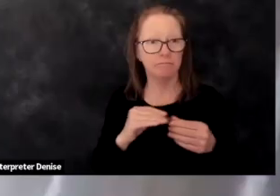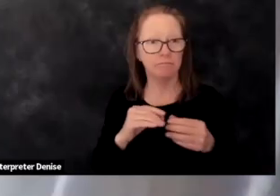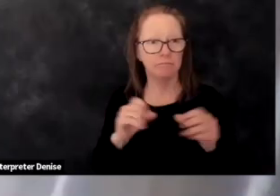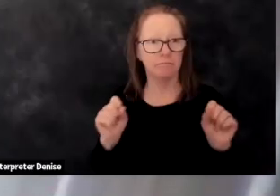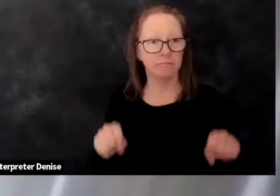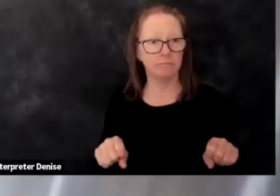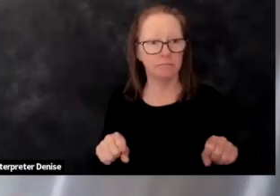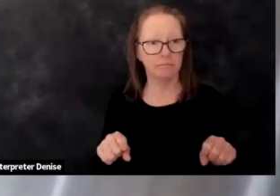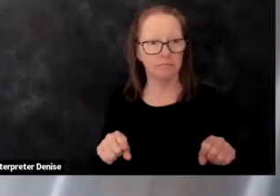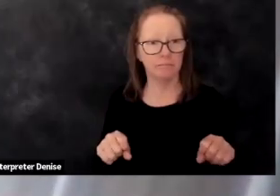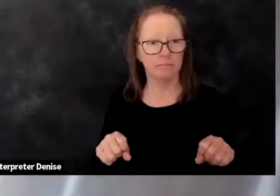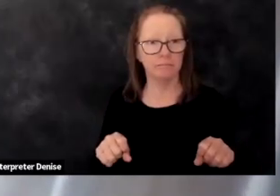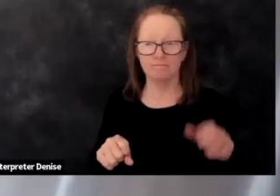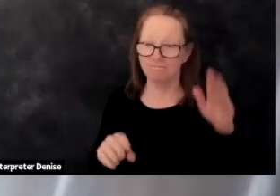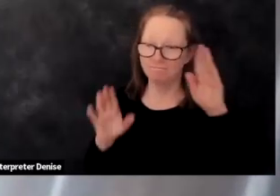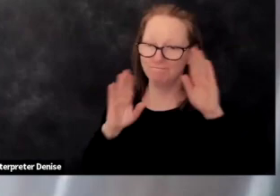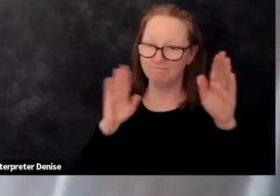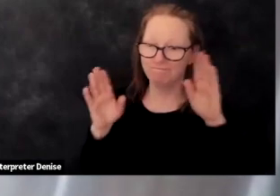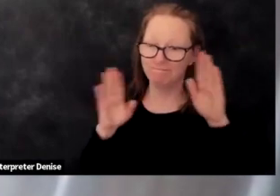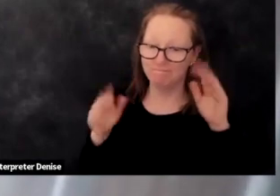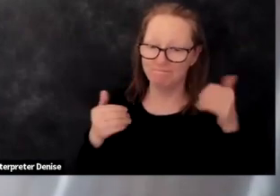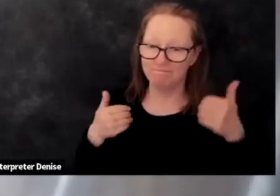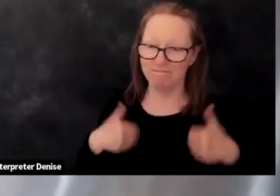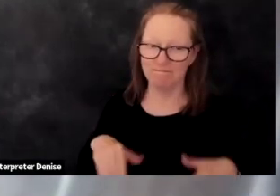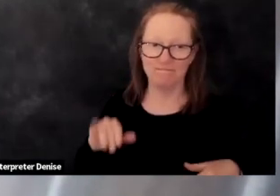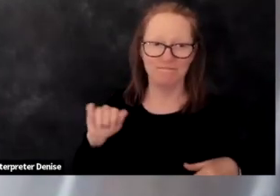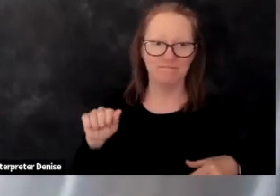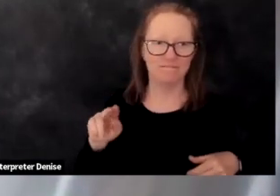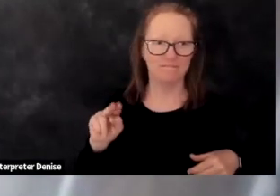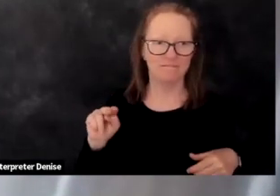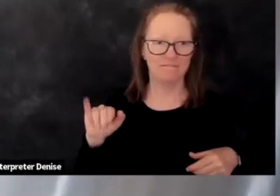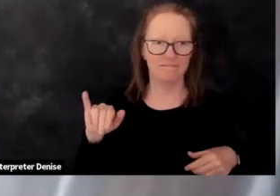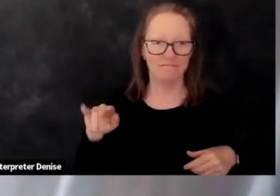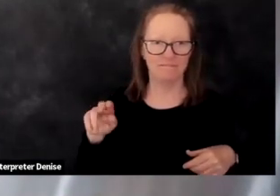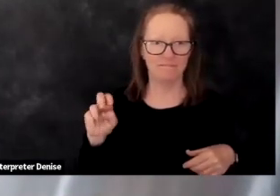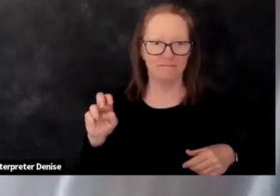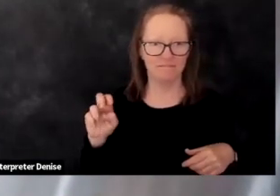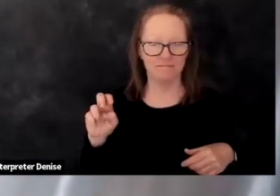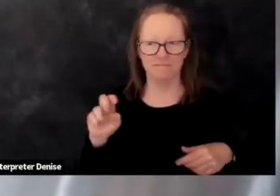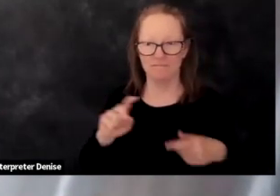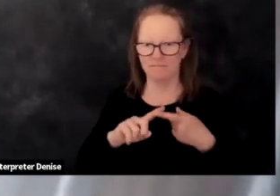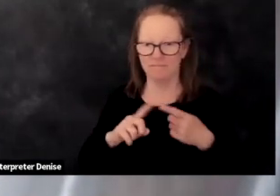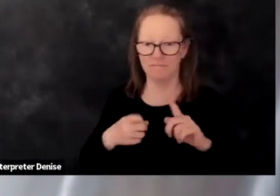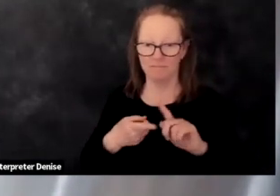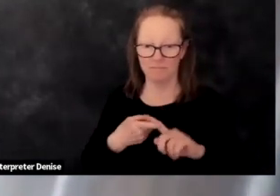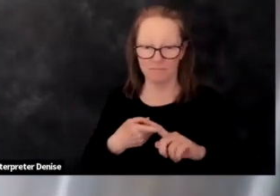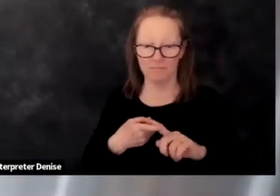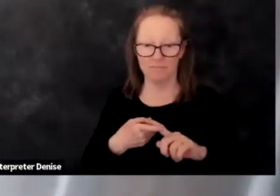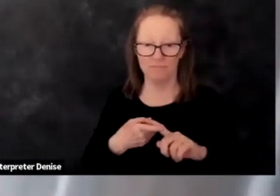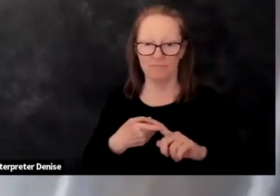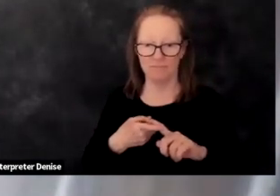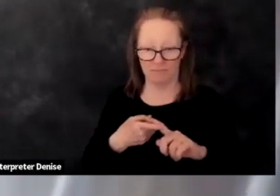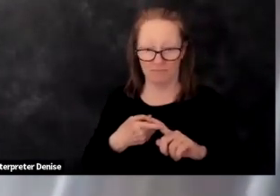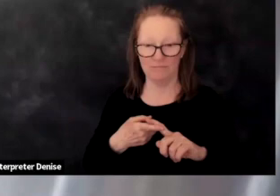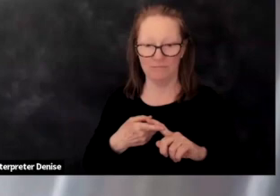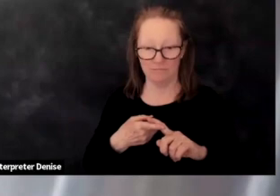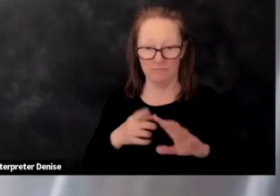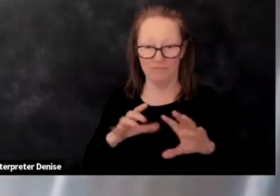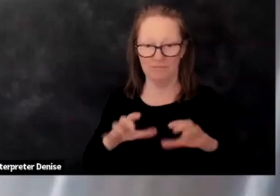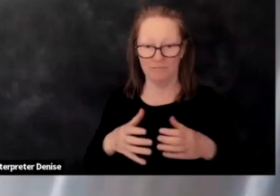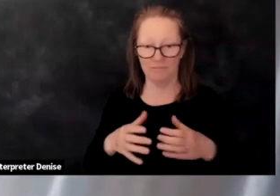Hi, everyone. I'm Janine. I'm with the Franklin Park Tennis. That's been at the cast since it's reopened.